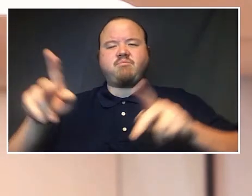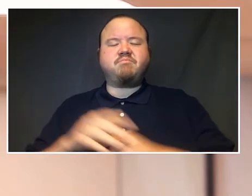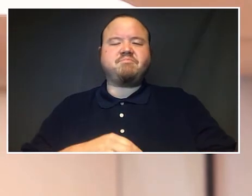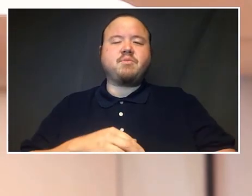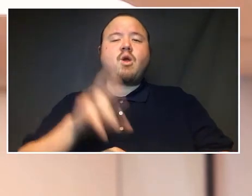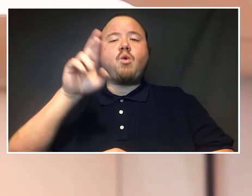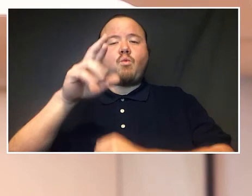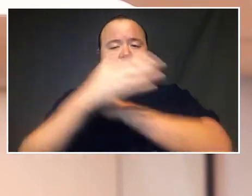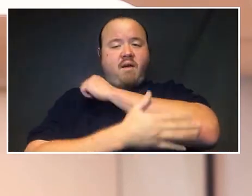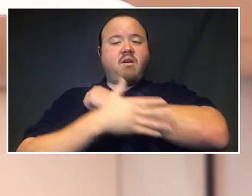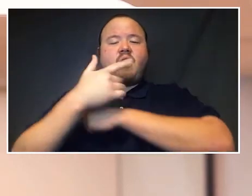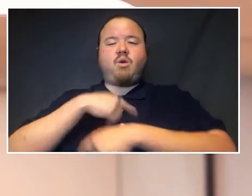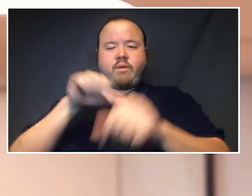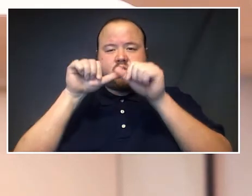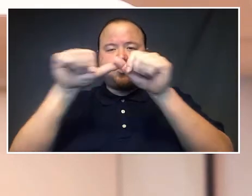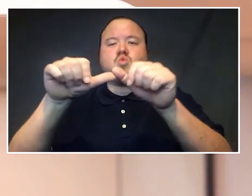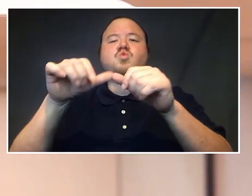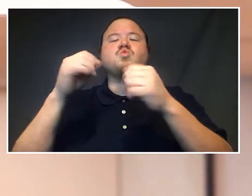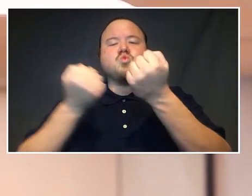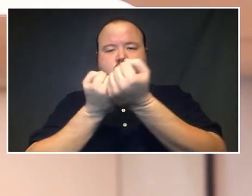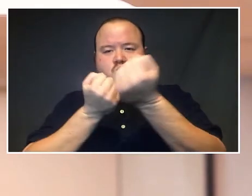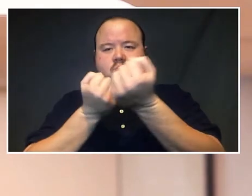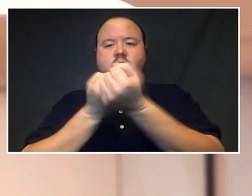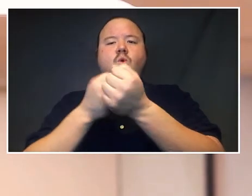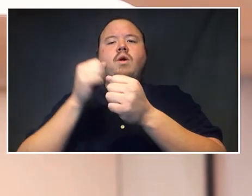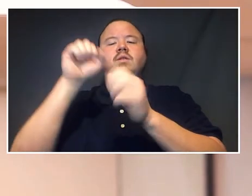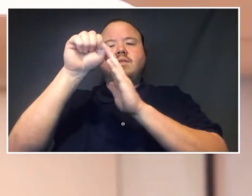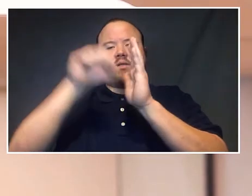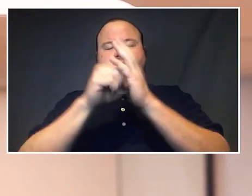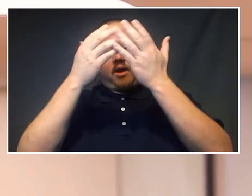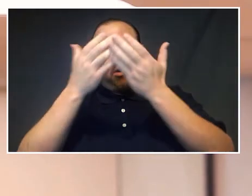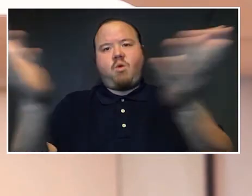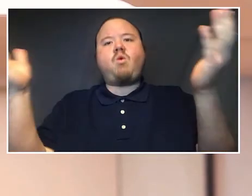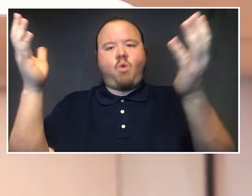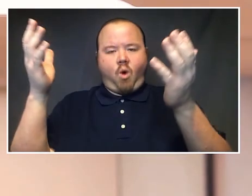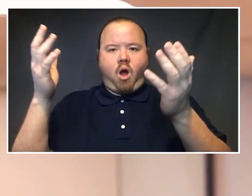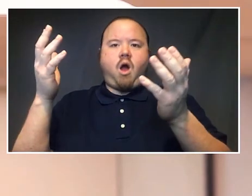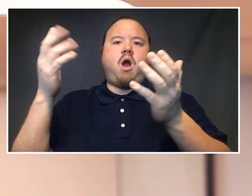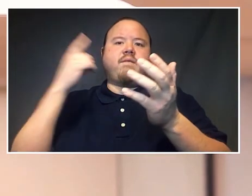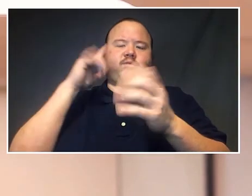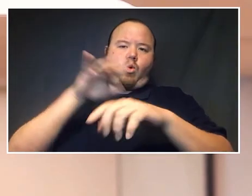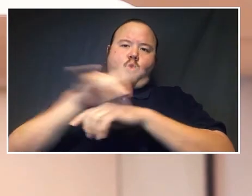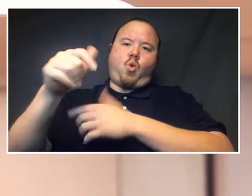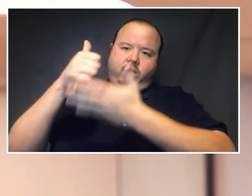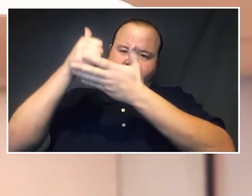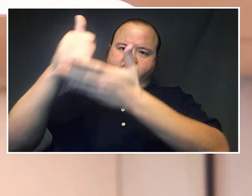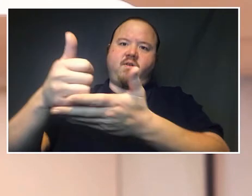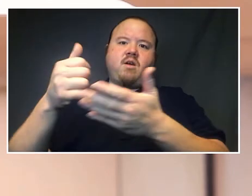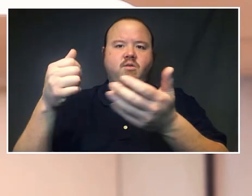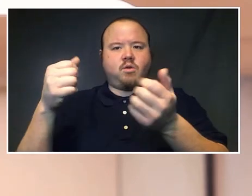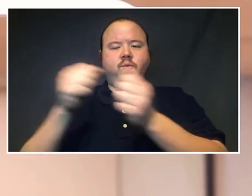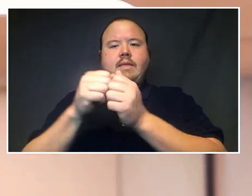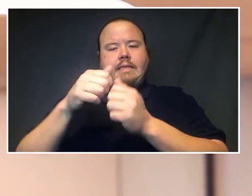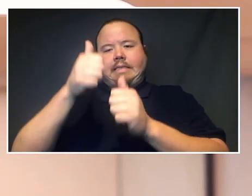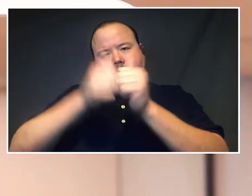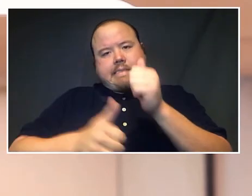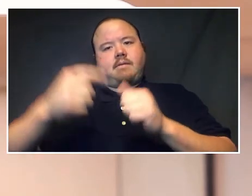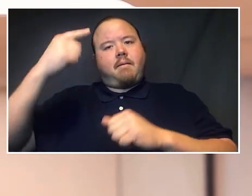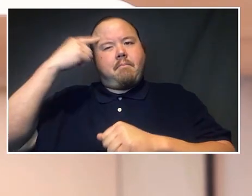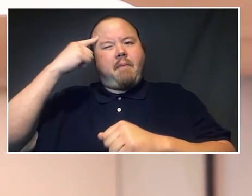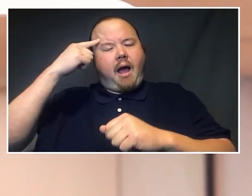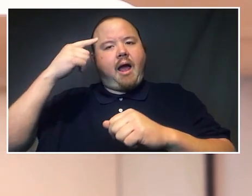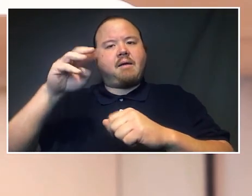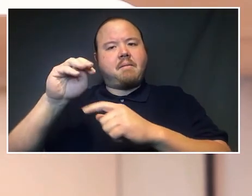Riverside County also continues to support statewide programming for prevention and early intervention with Each Mind Matters, Know the Signs,